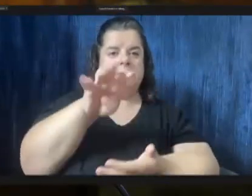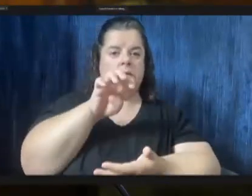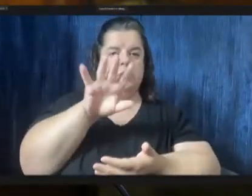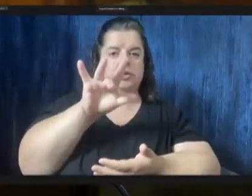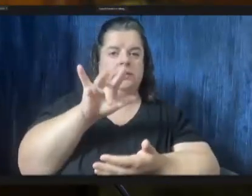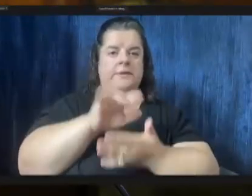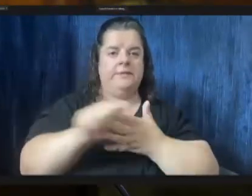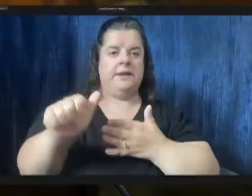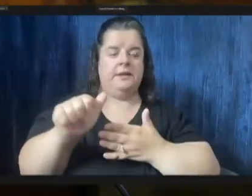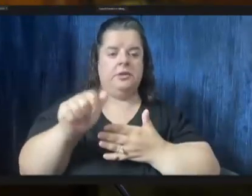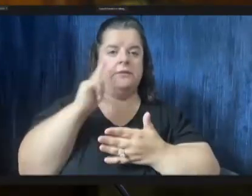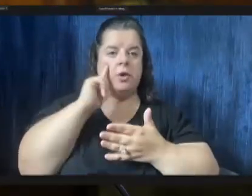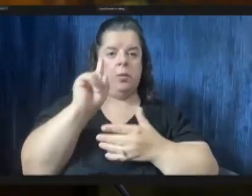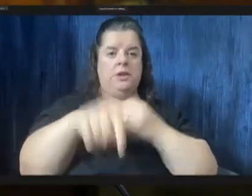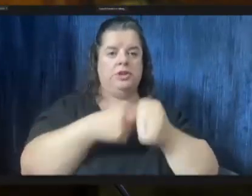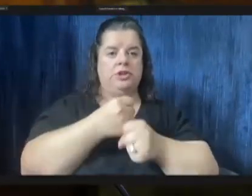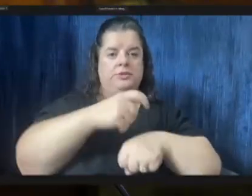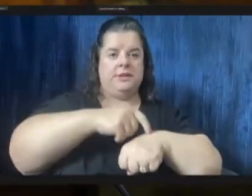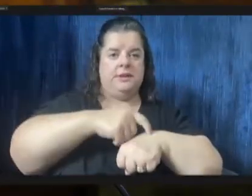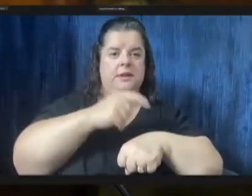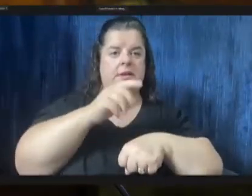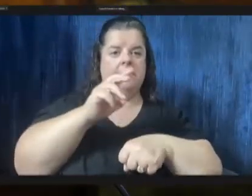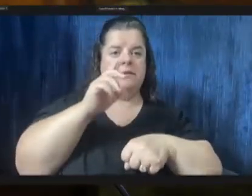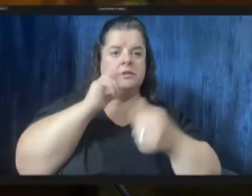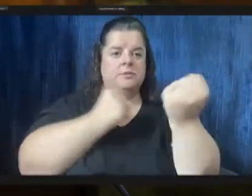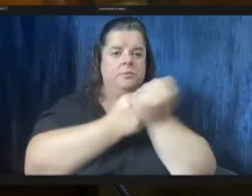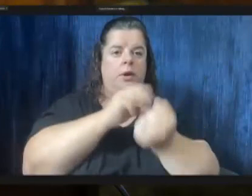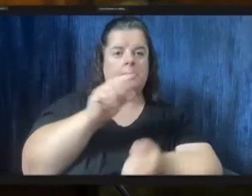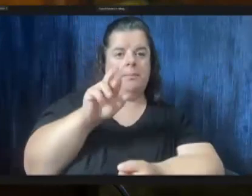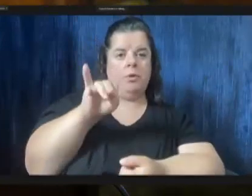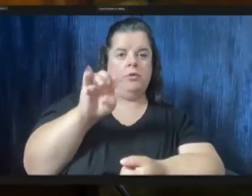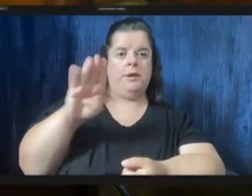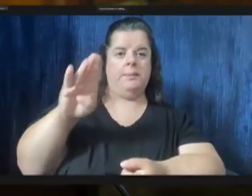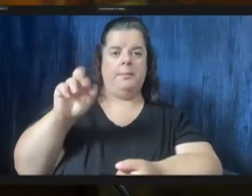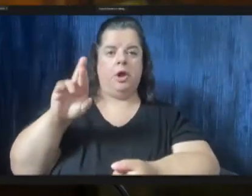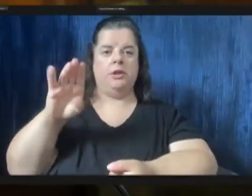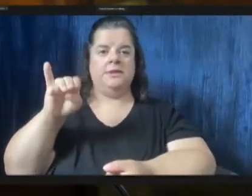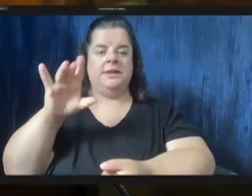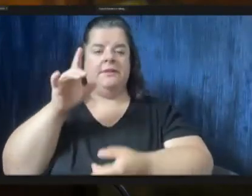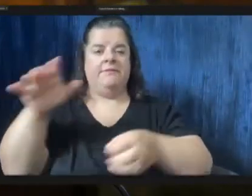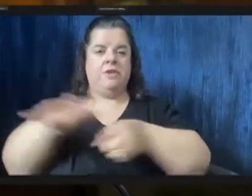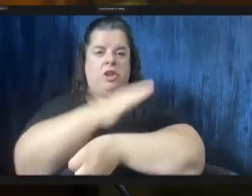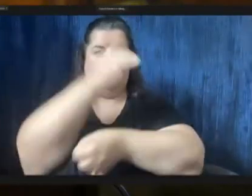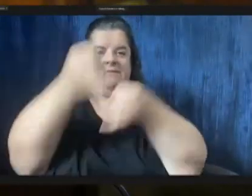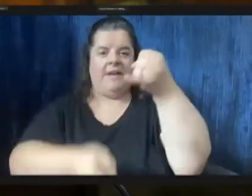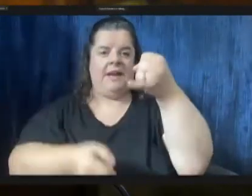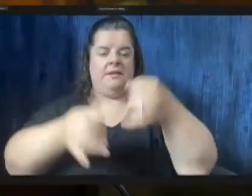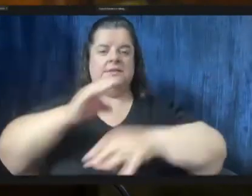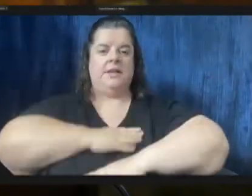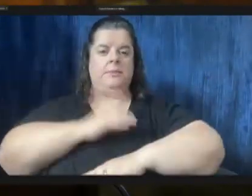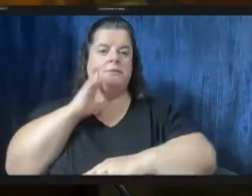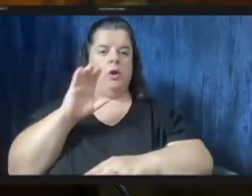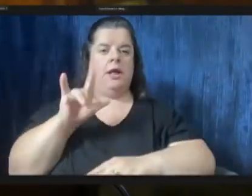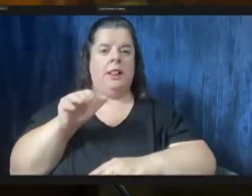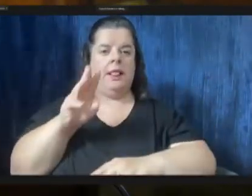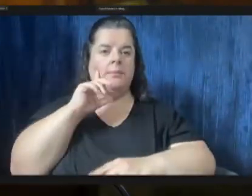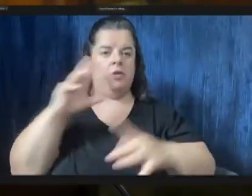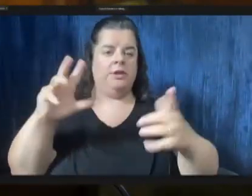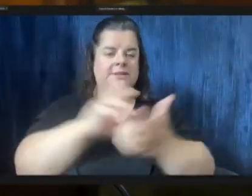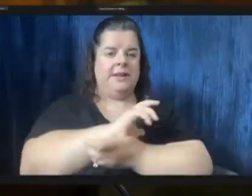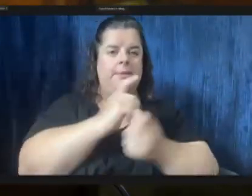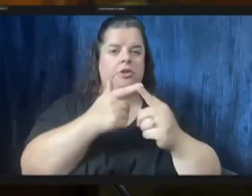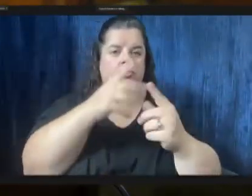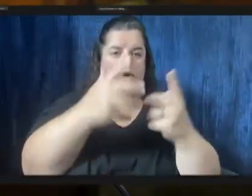$3,425 over 1 year in favor of Marie Barsick in full and final settlement of a claim for damage to her vehicle from an accident with a